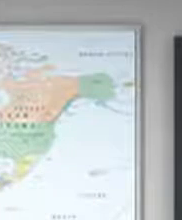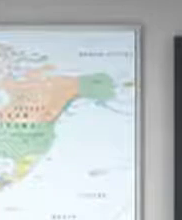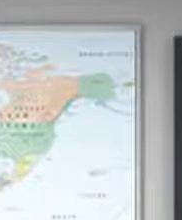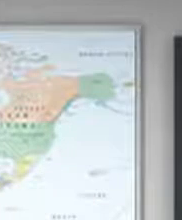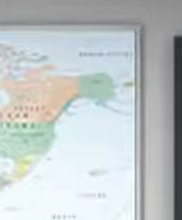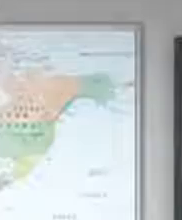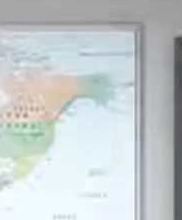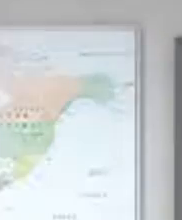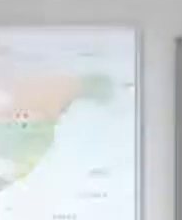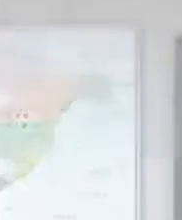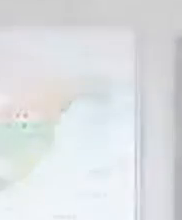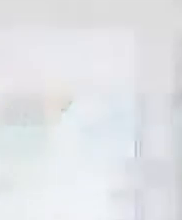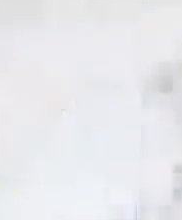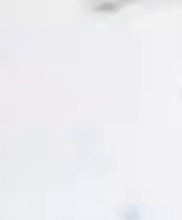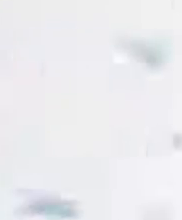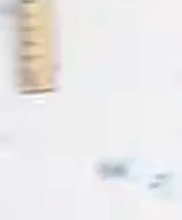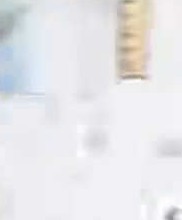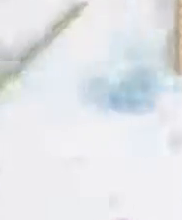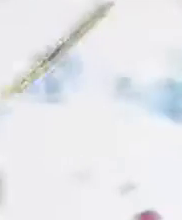bye!